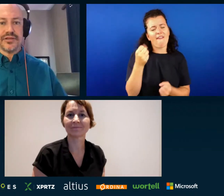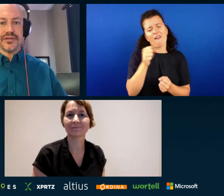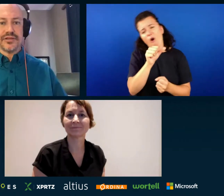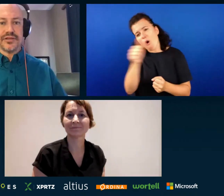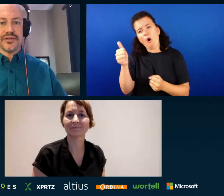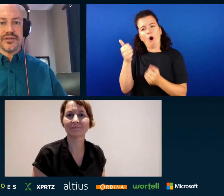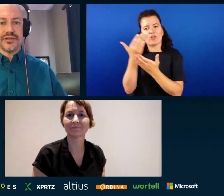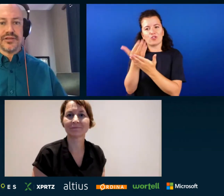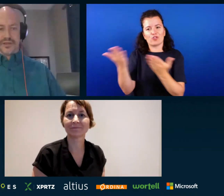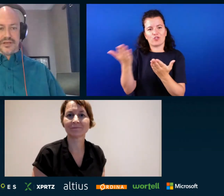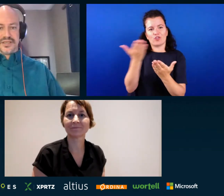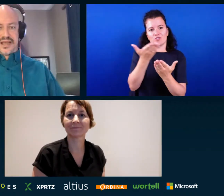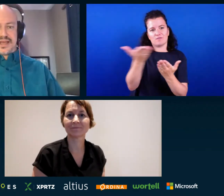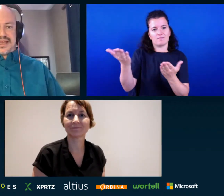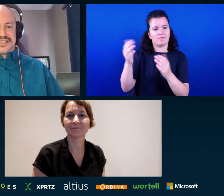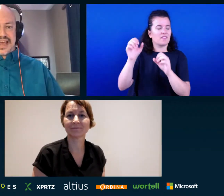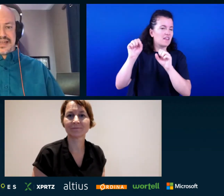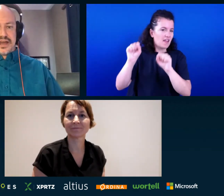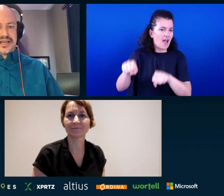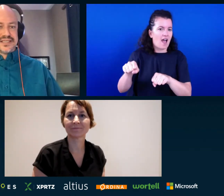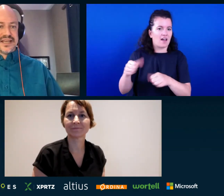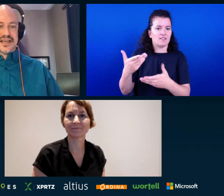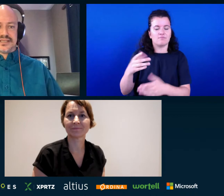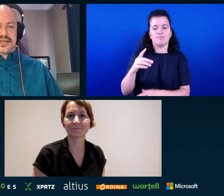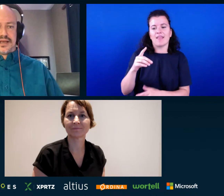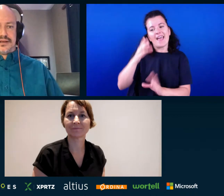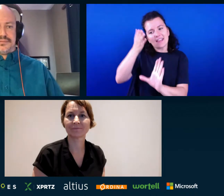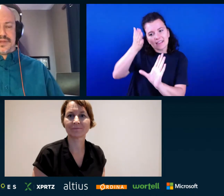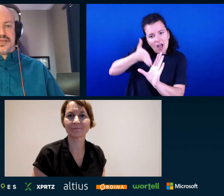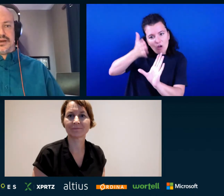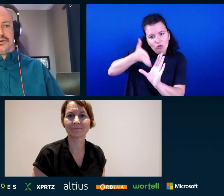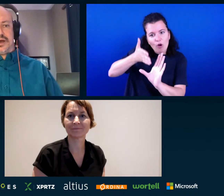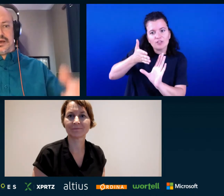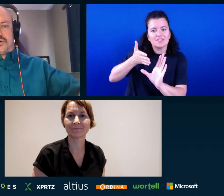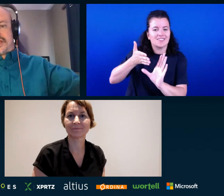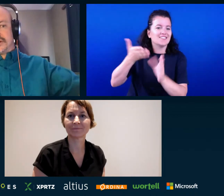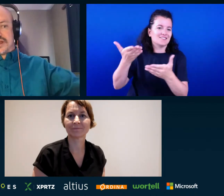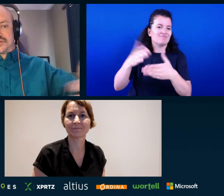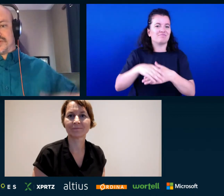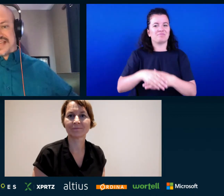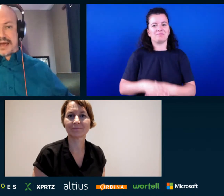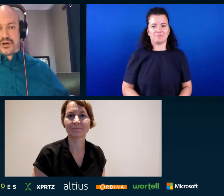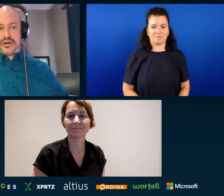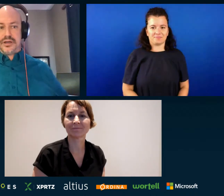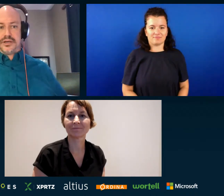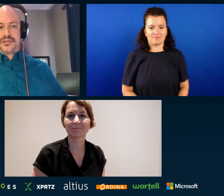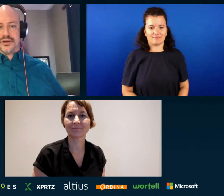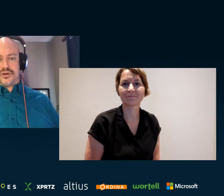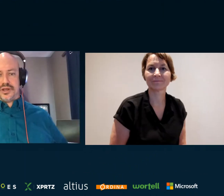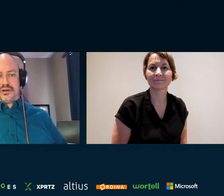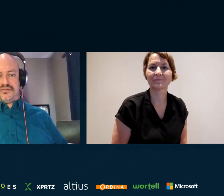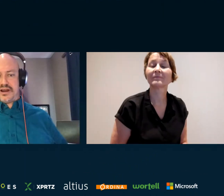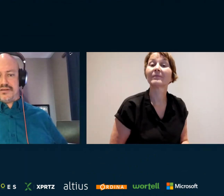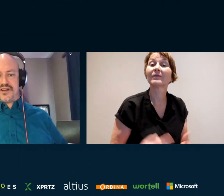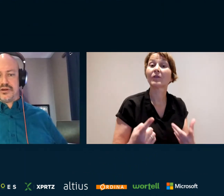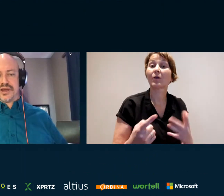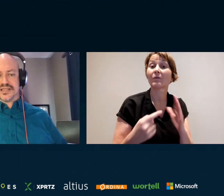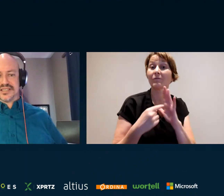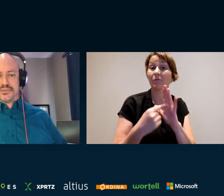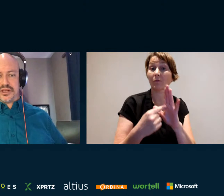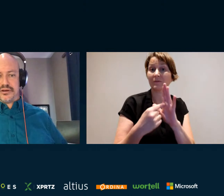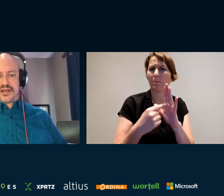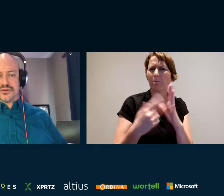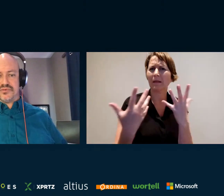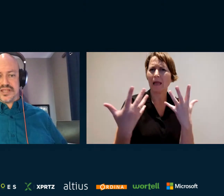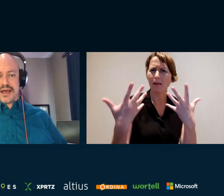included with that too as well. So there's like diagnostics, integration with Dapper. So, very, very quick